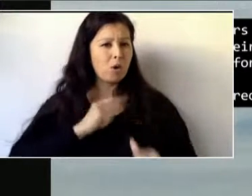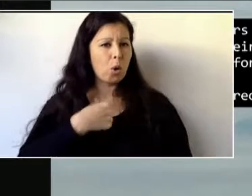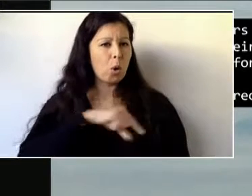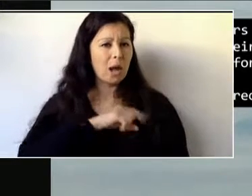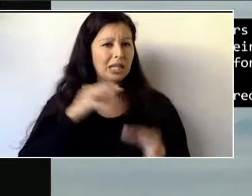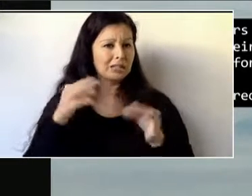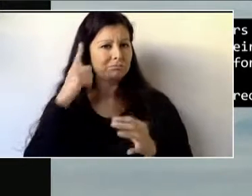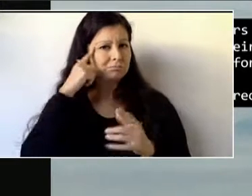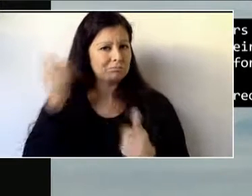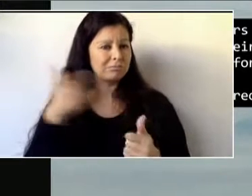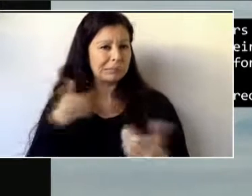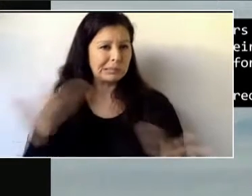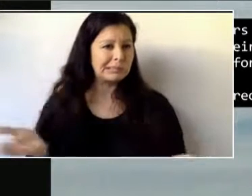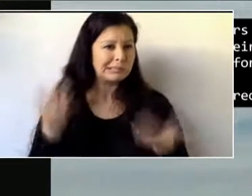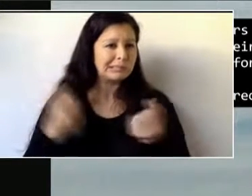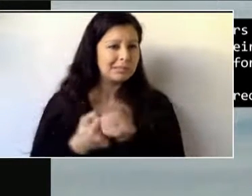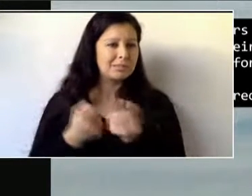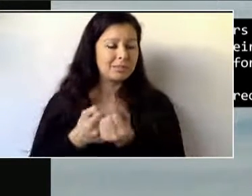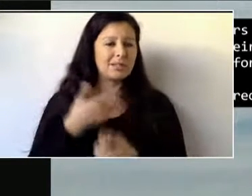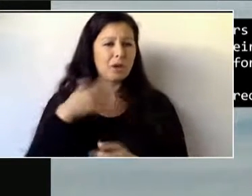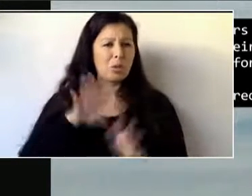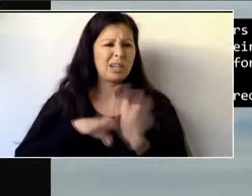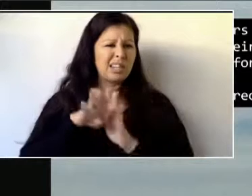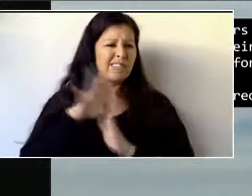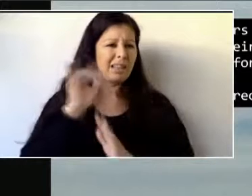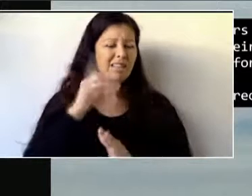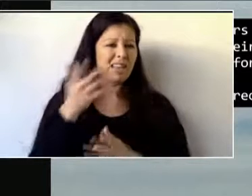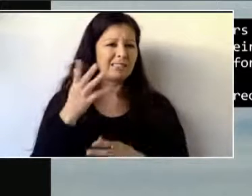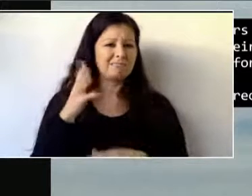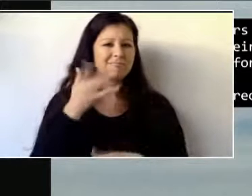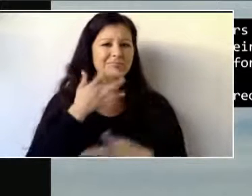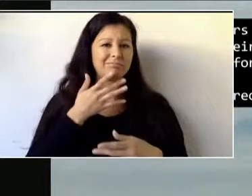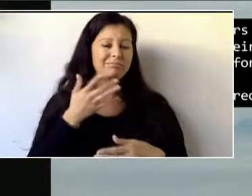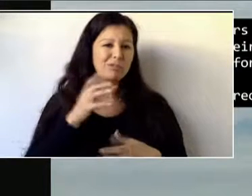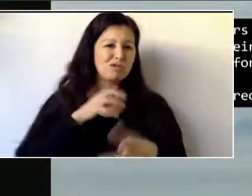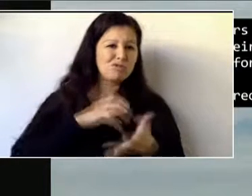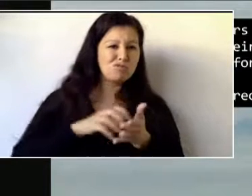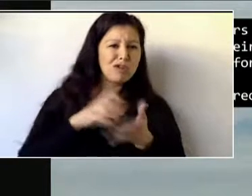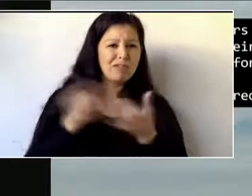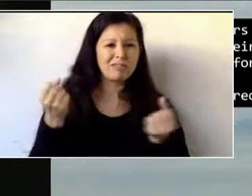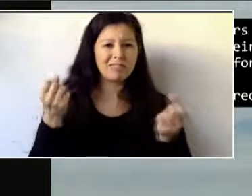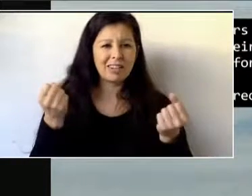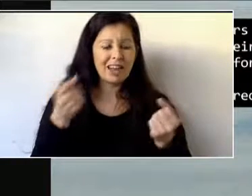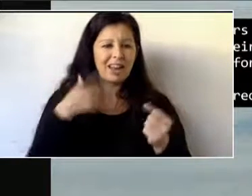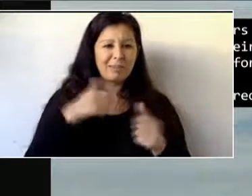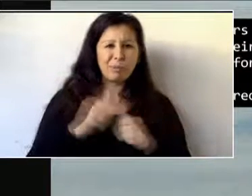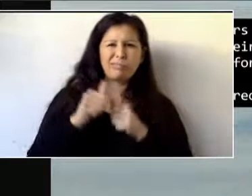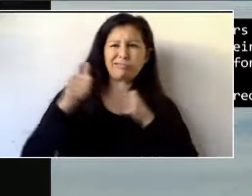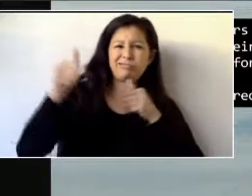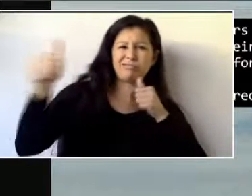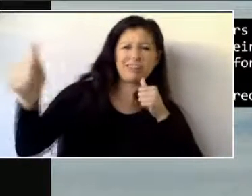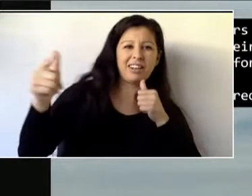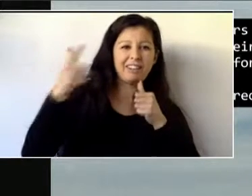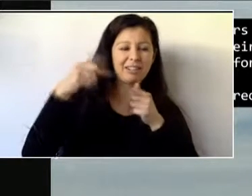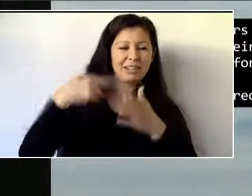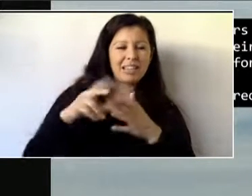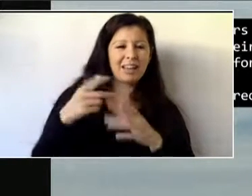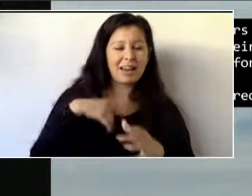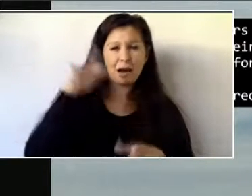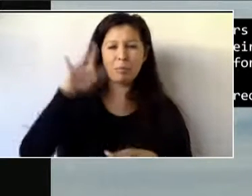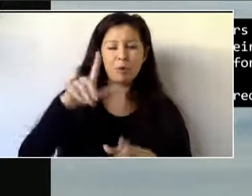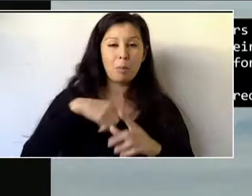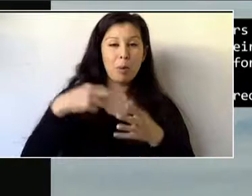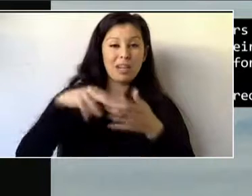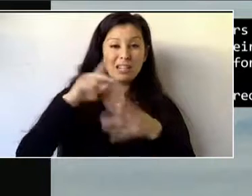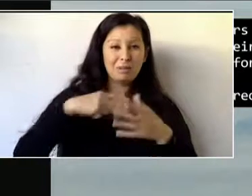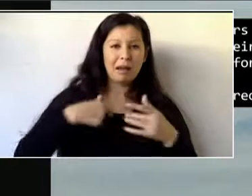decisions. And then we developed some kind of sign language because we had to be so far away from the dancers with the camera. Like I would go personally start the camera, but then when the